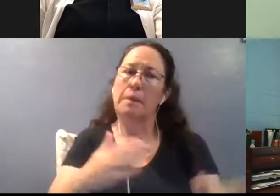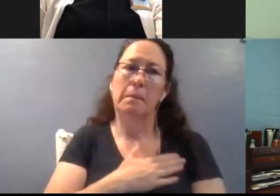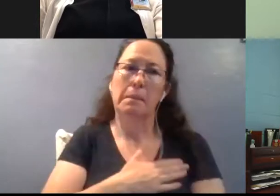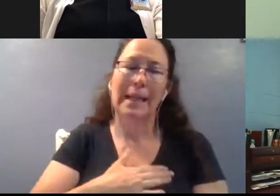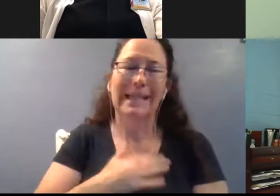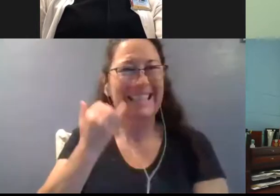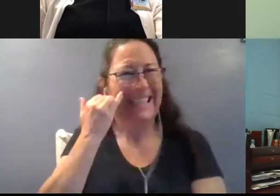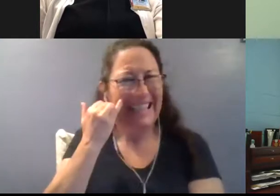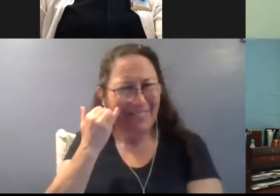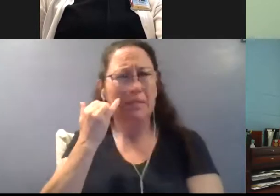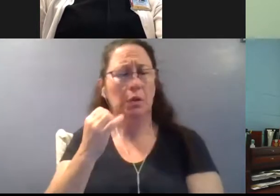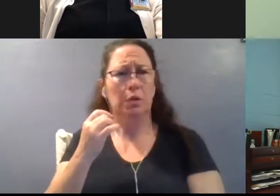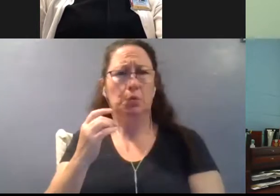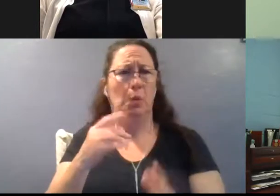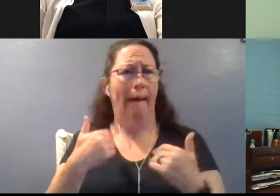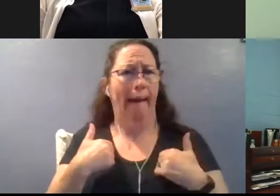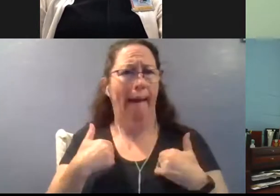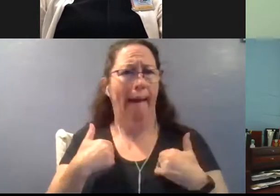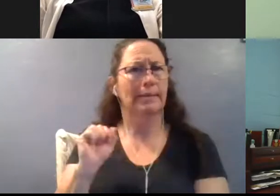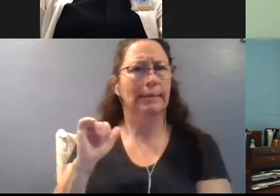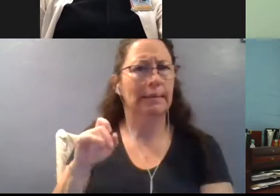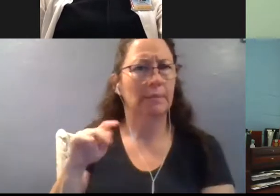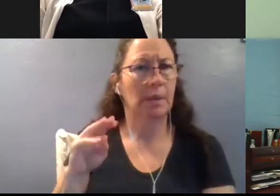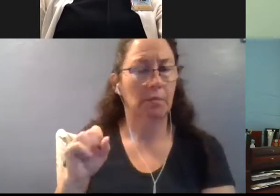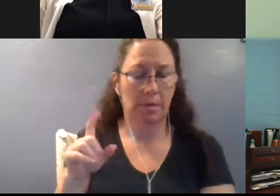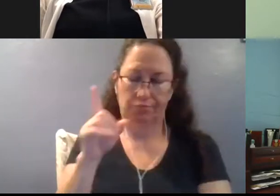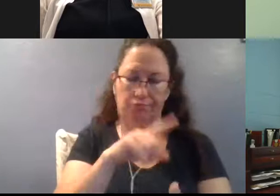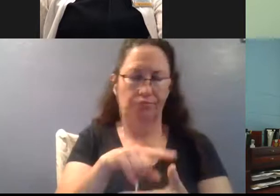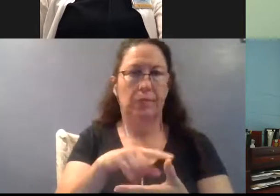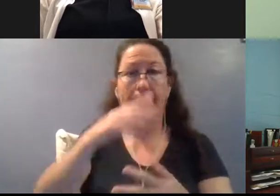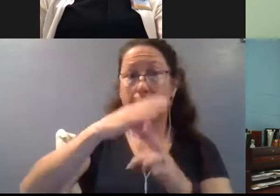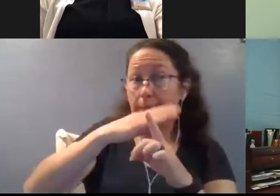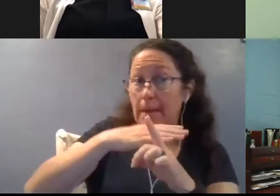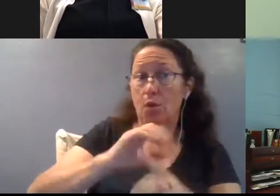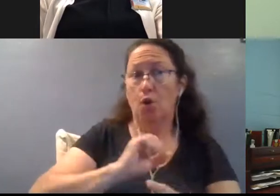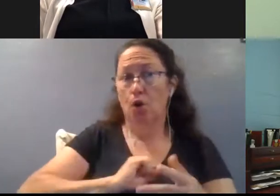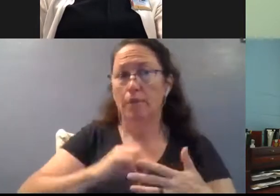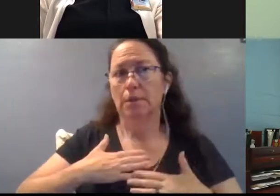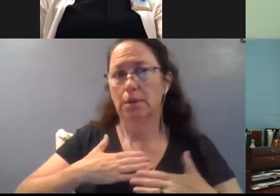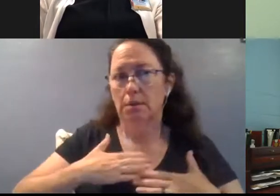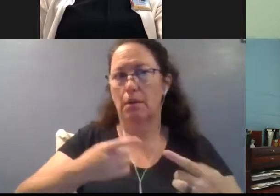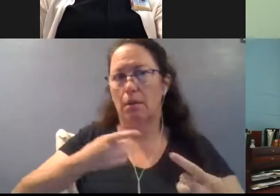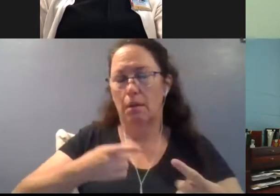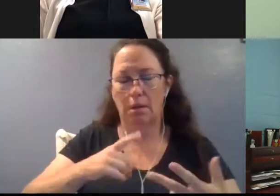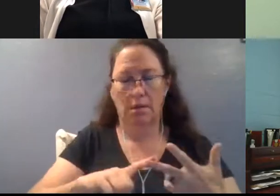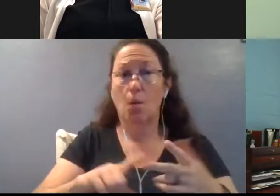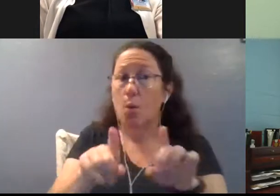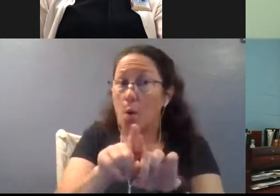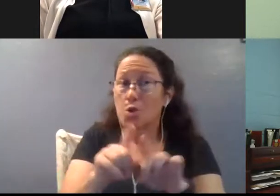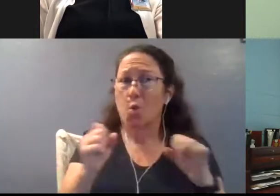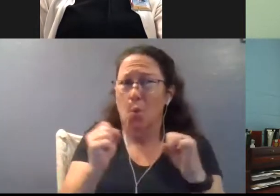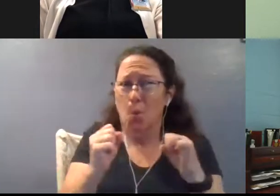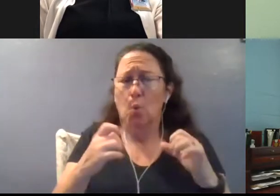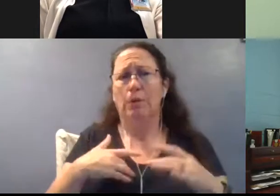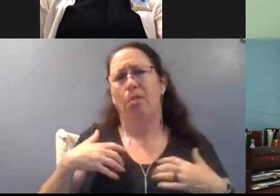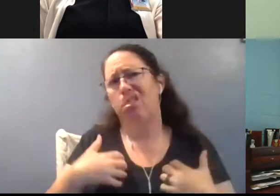showing symptoms of COVID-19, and these symptoms include fever, cough, shortness of breath, but also chills,